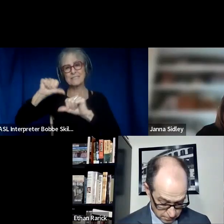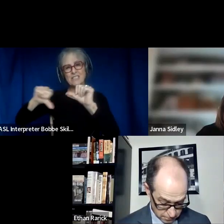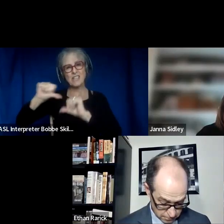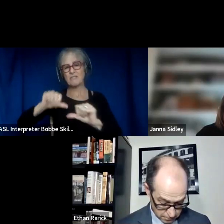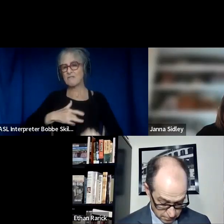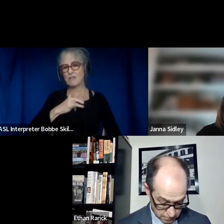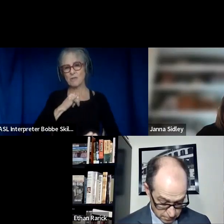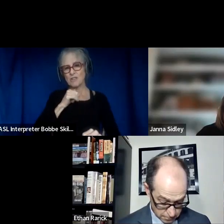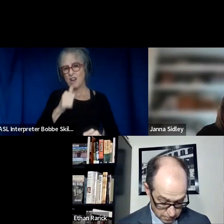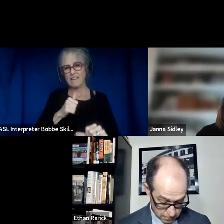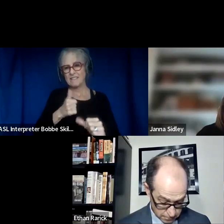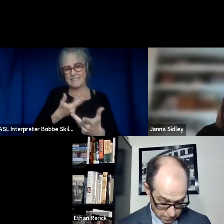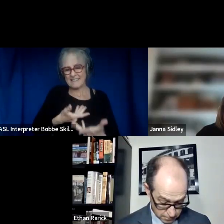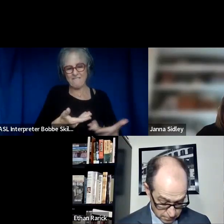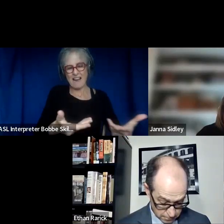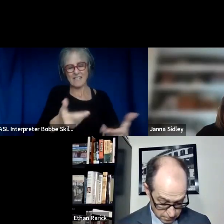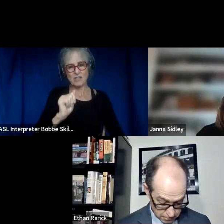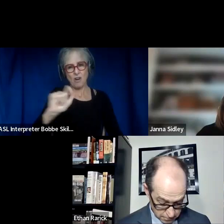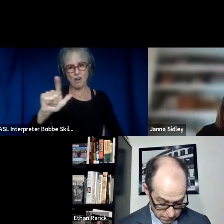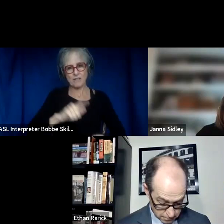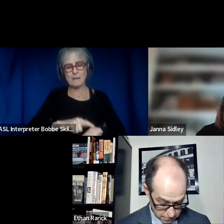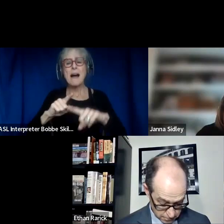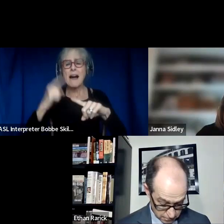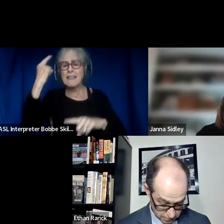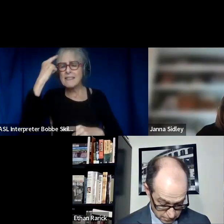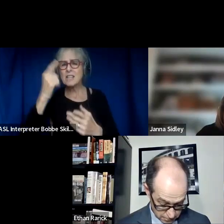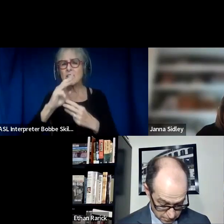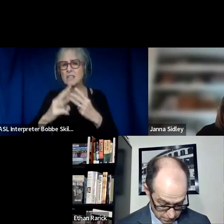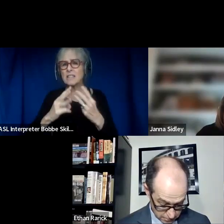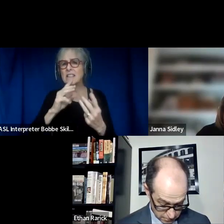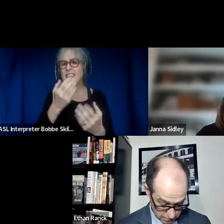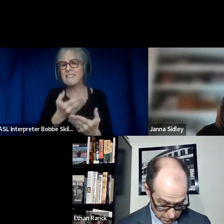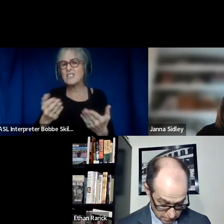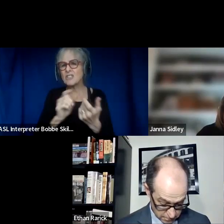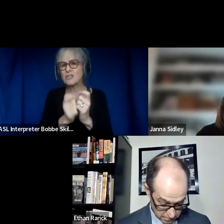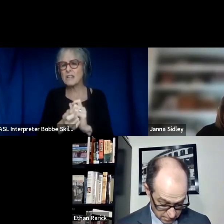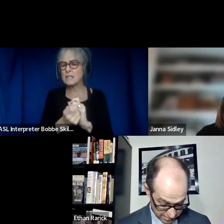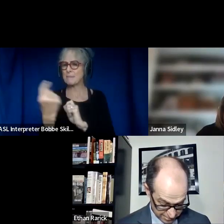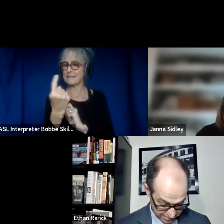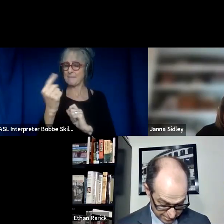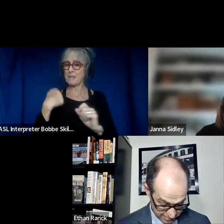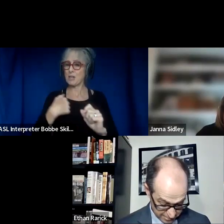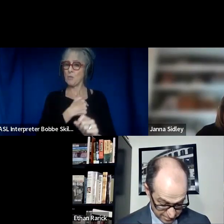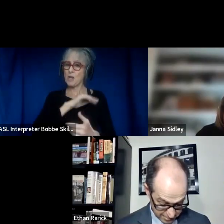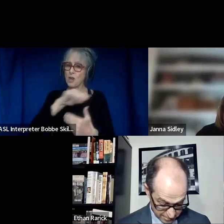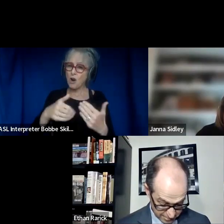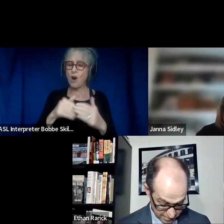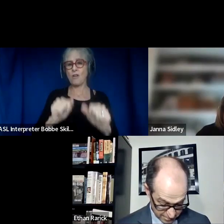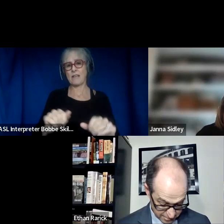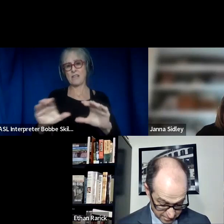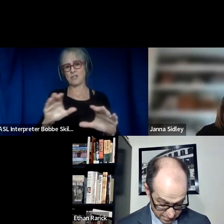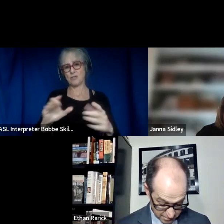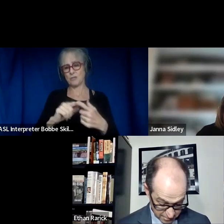are changing, and I think it's something that all of us need to do to make this system better, is to just stay engaged and